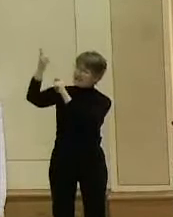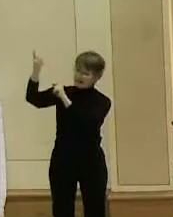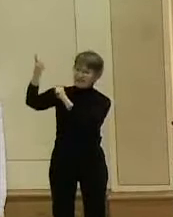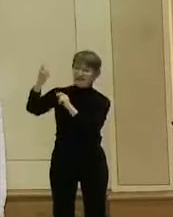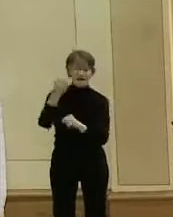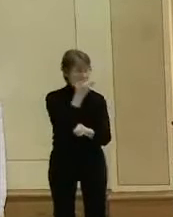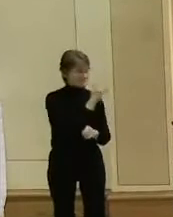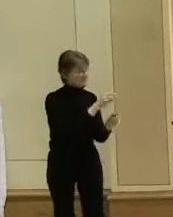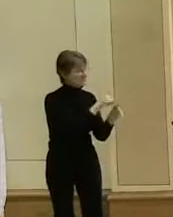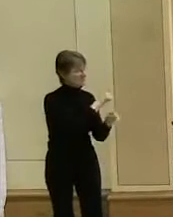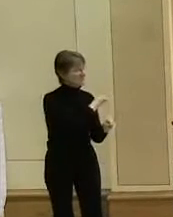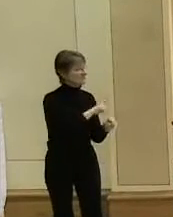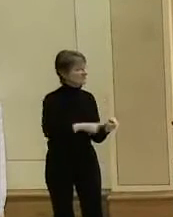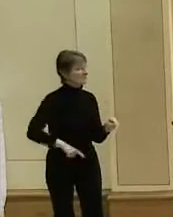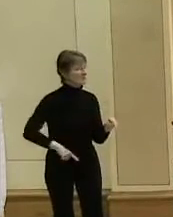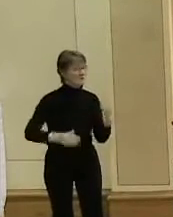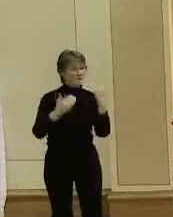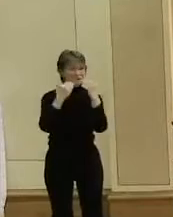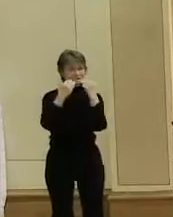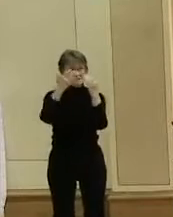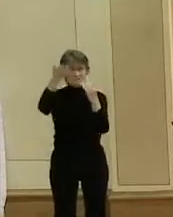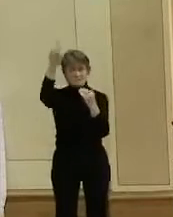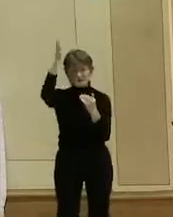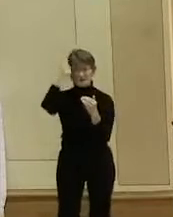The word of the Lord.